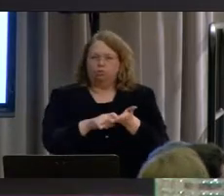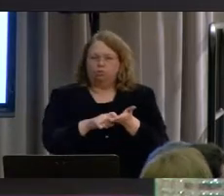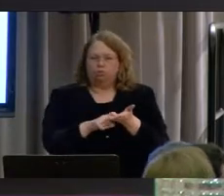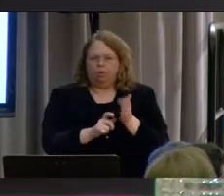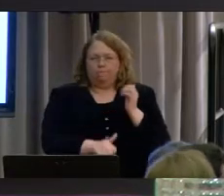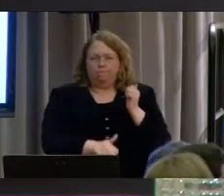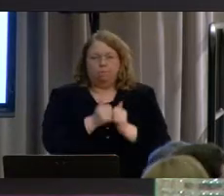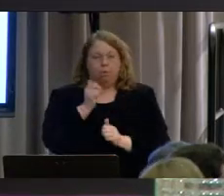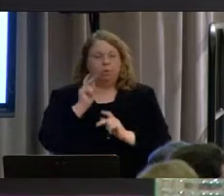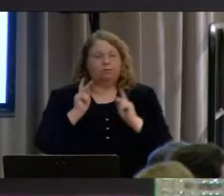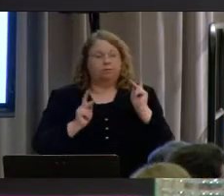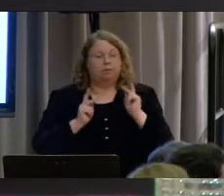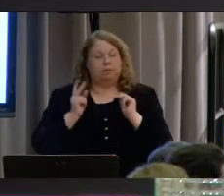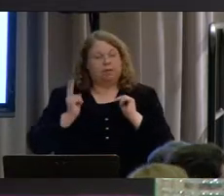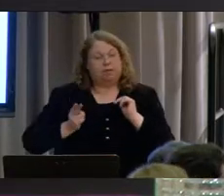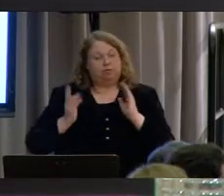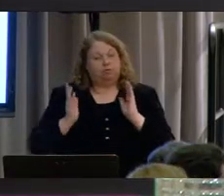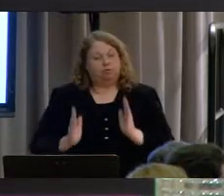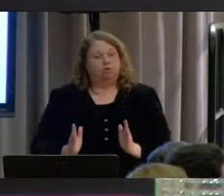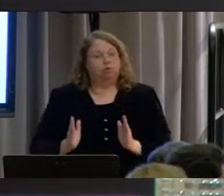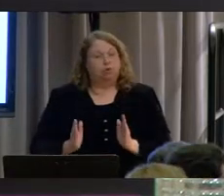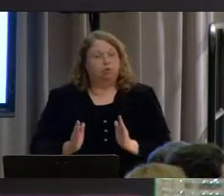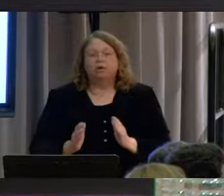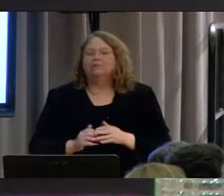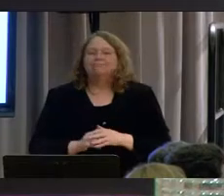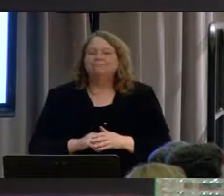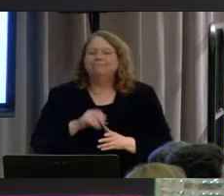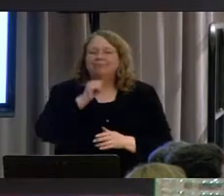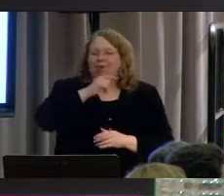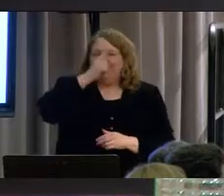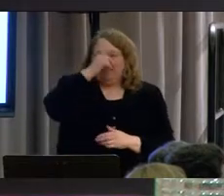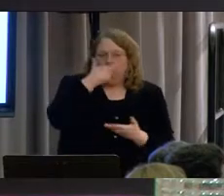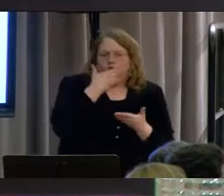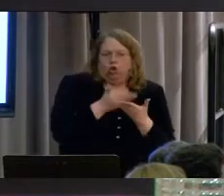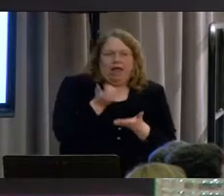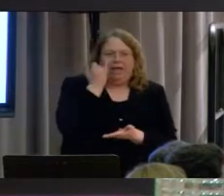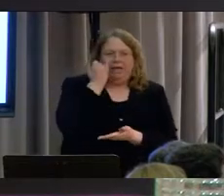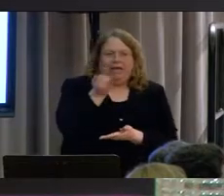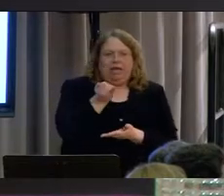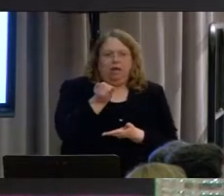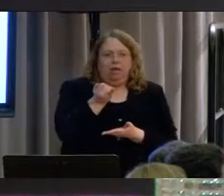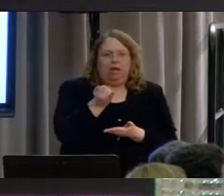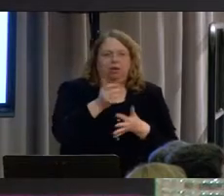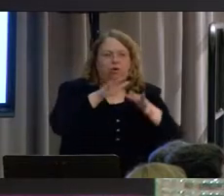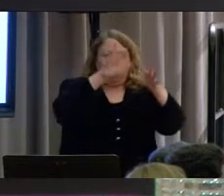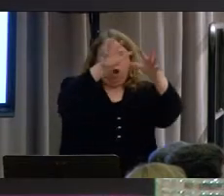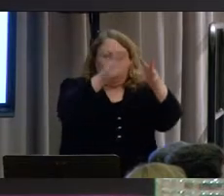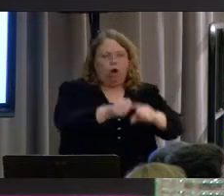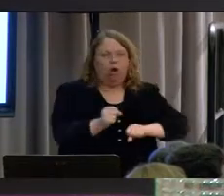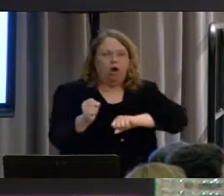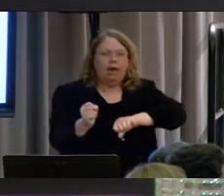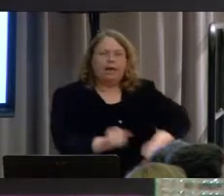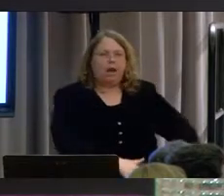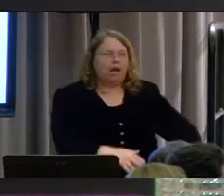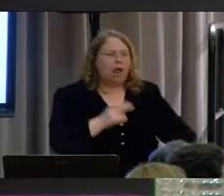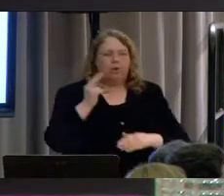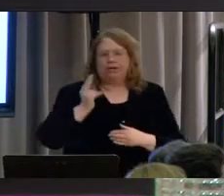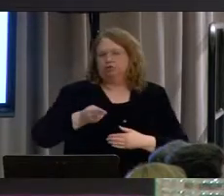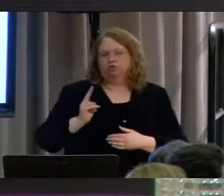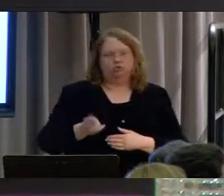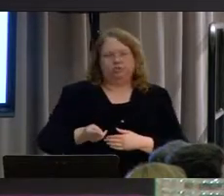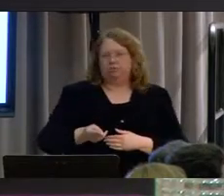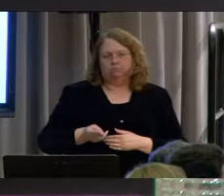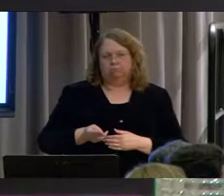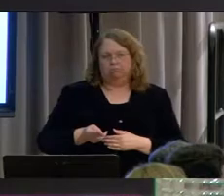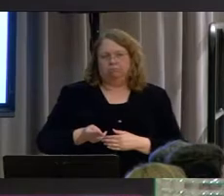most historians don't think it's a good idea to tear down most history, you